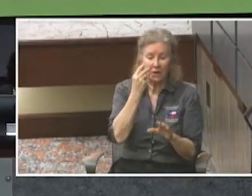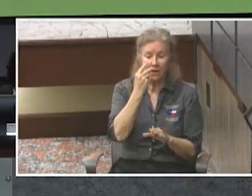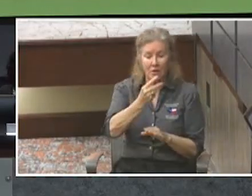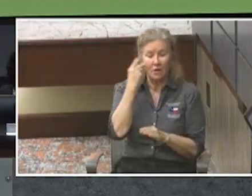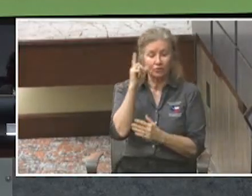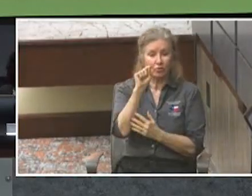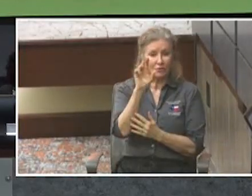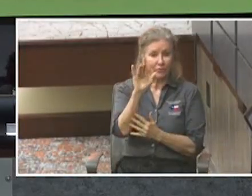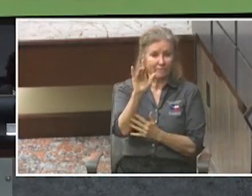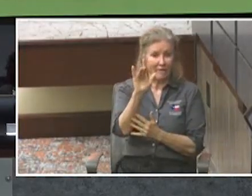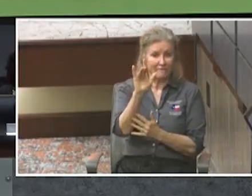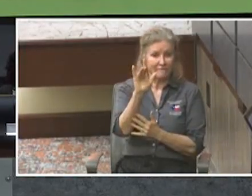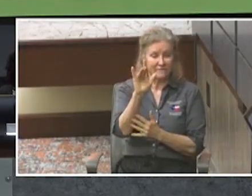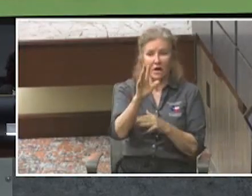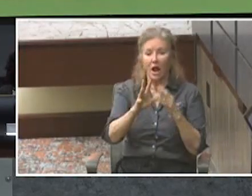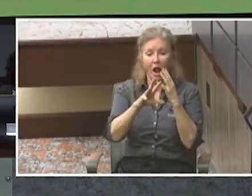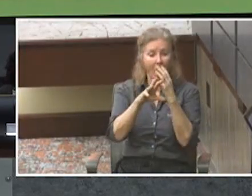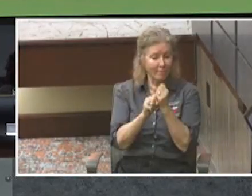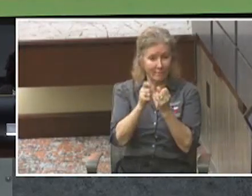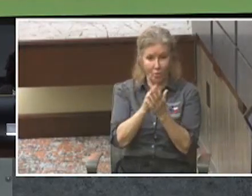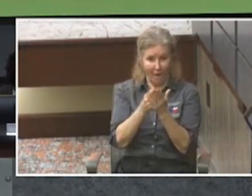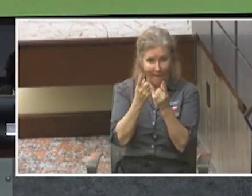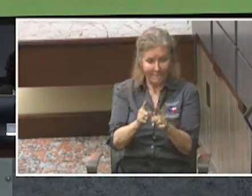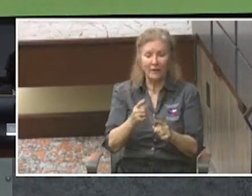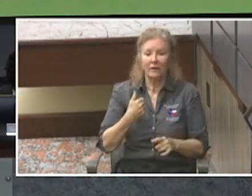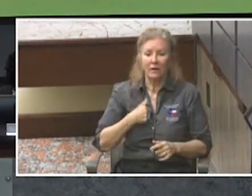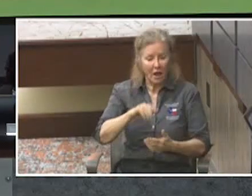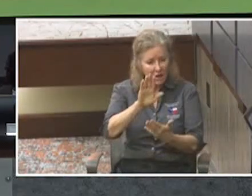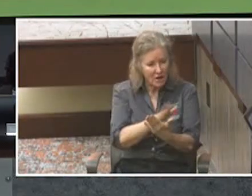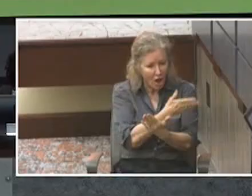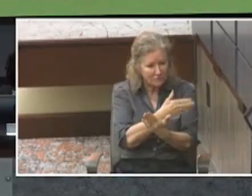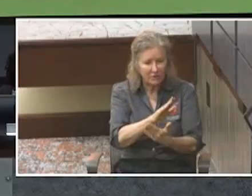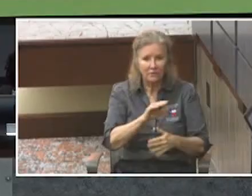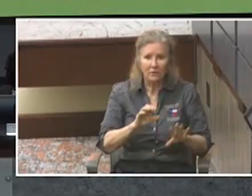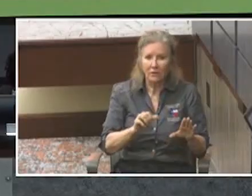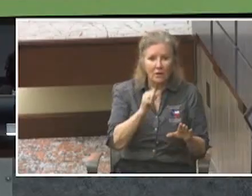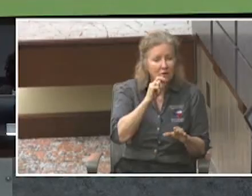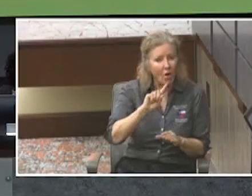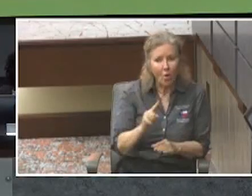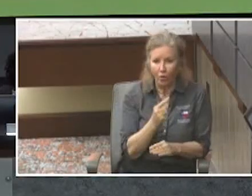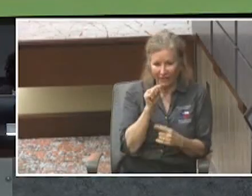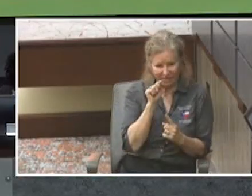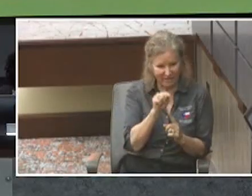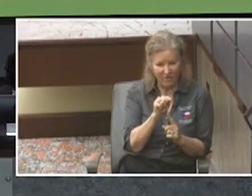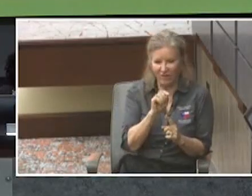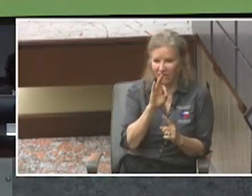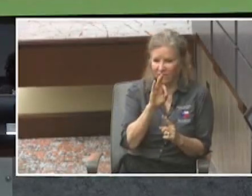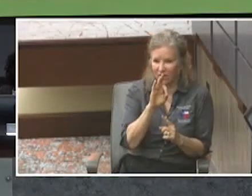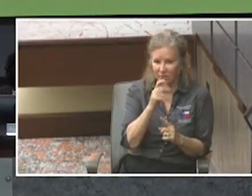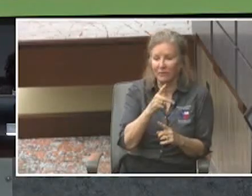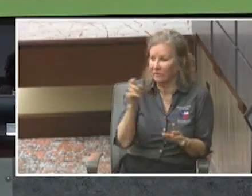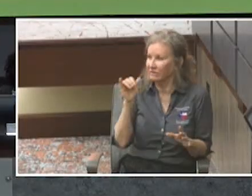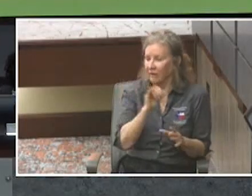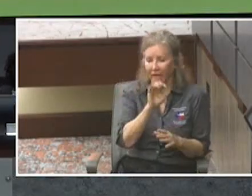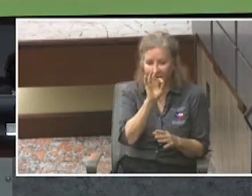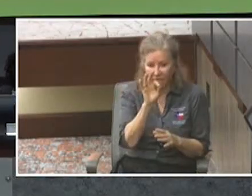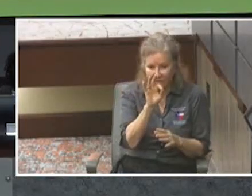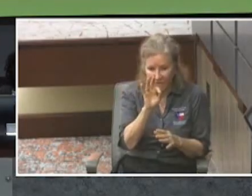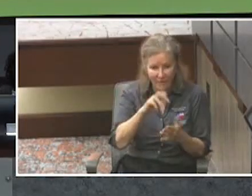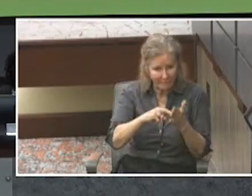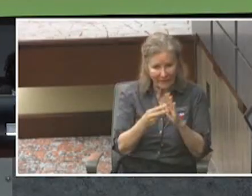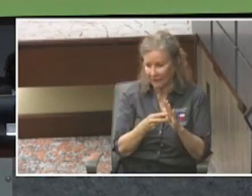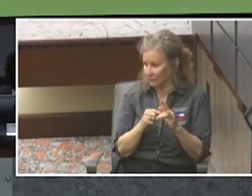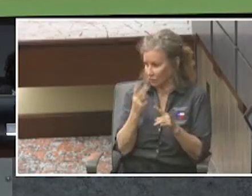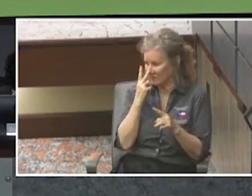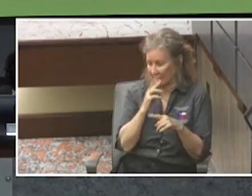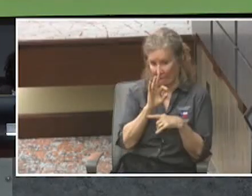just a recap of the concerts that Baylor hosted, not just at Foster Pavilion, that's what the little Fs mean after the names here,